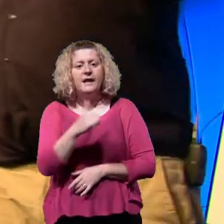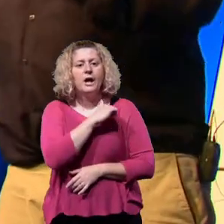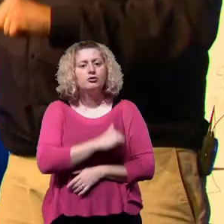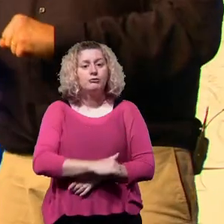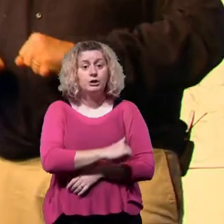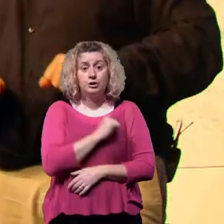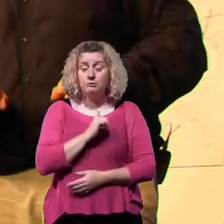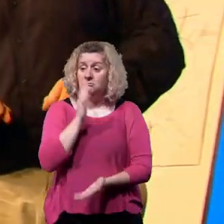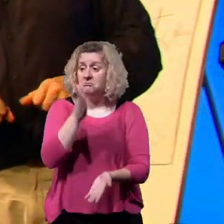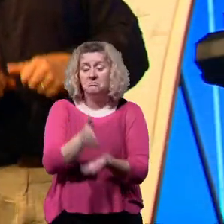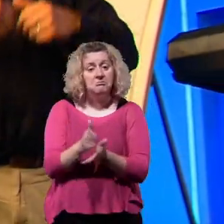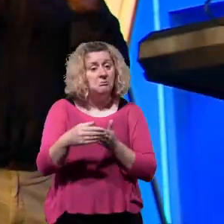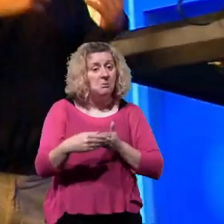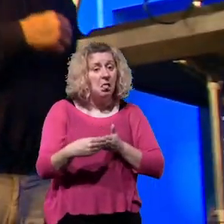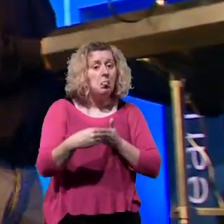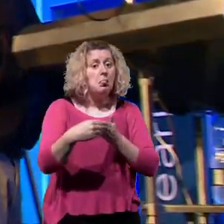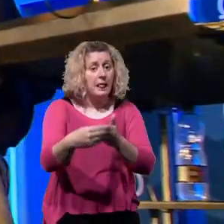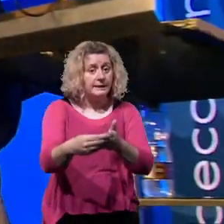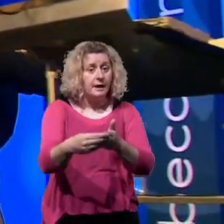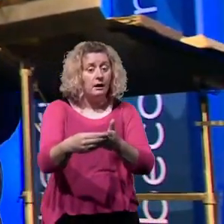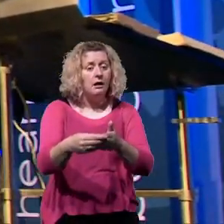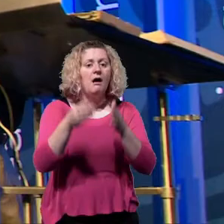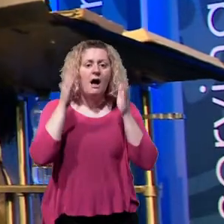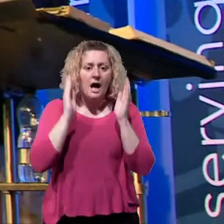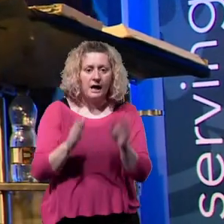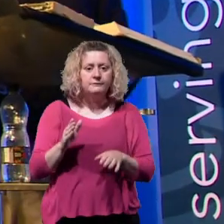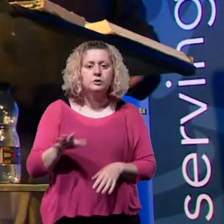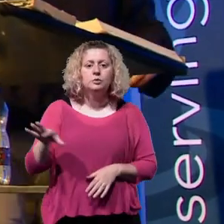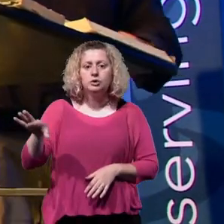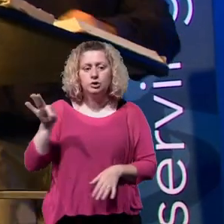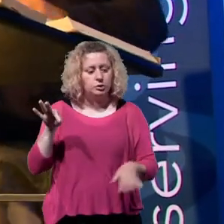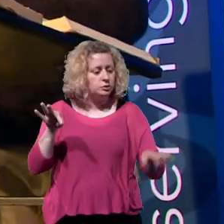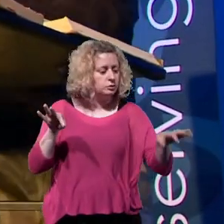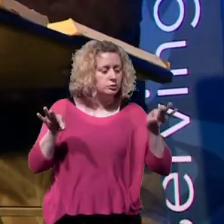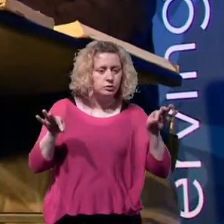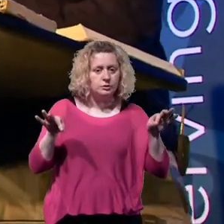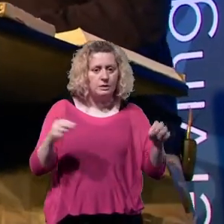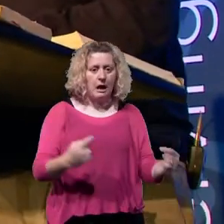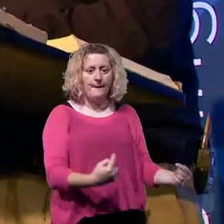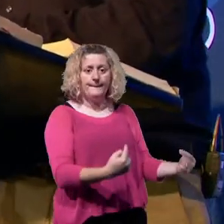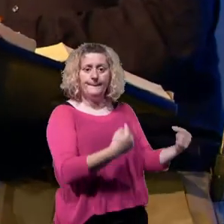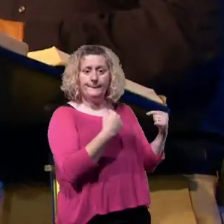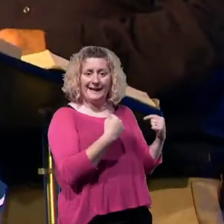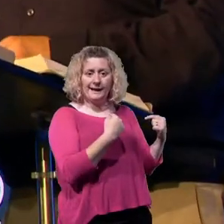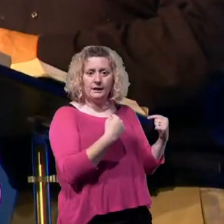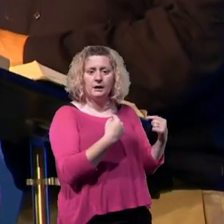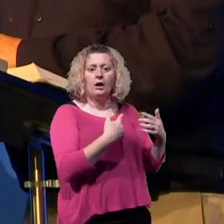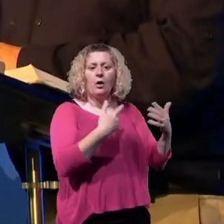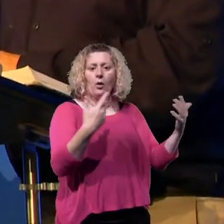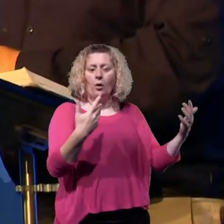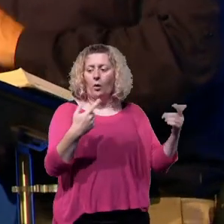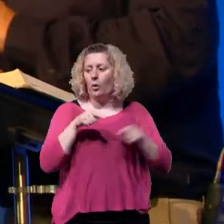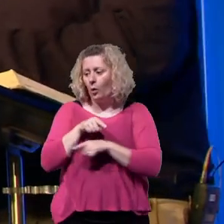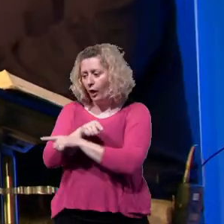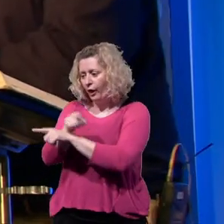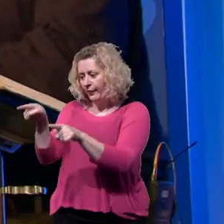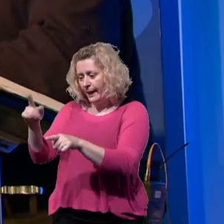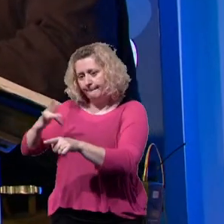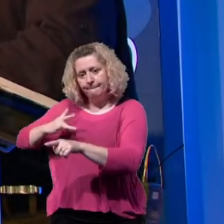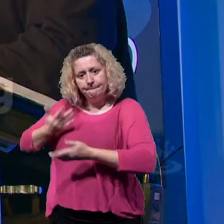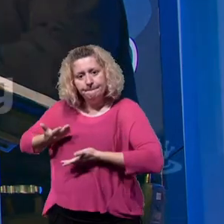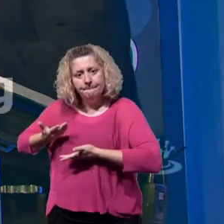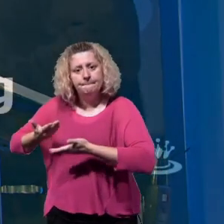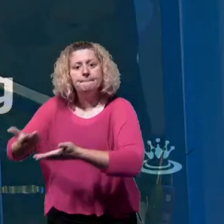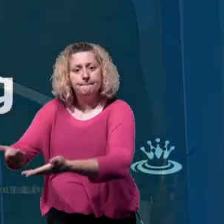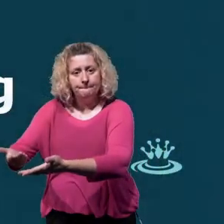leader. We have to choose self-seeking or self-sacrifice. And then as we go on, power